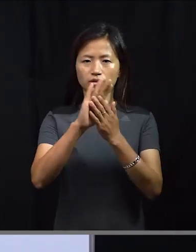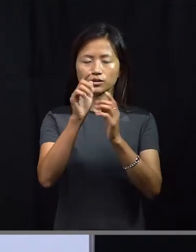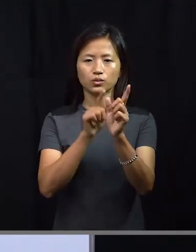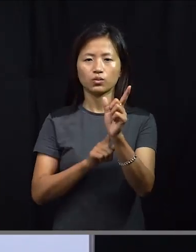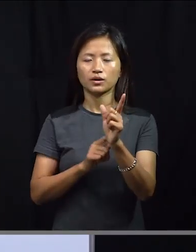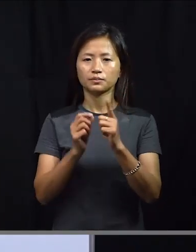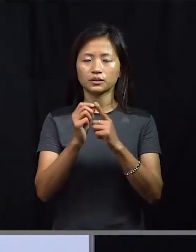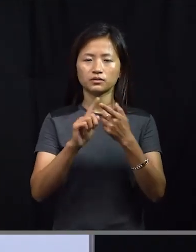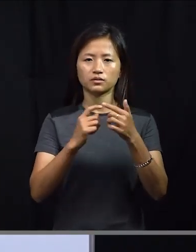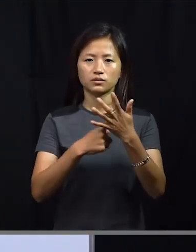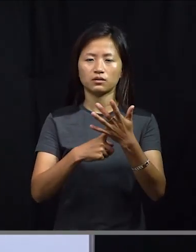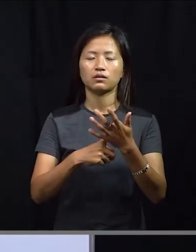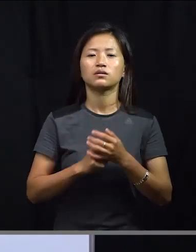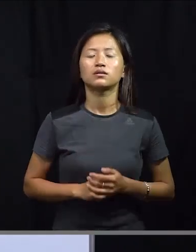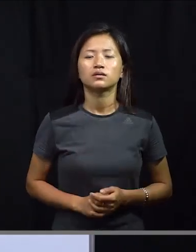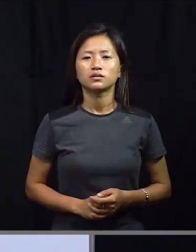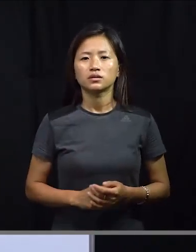hypergamy,